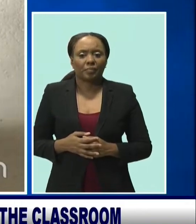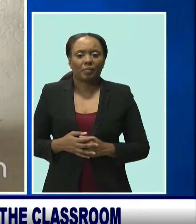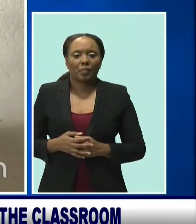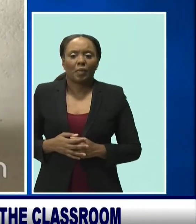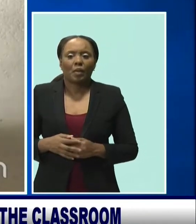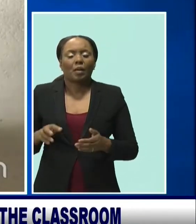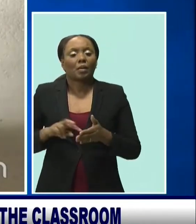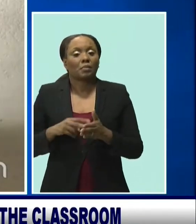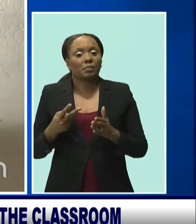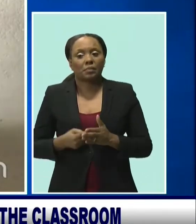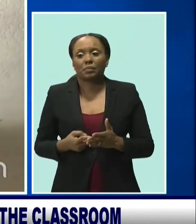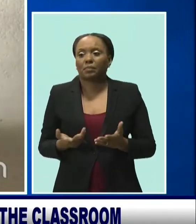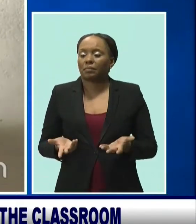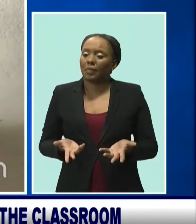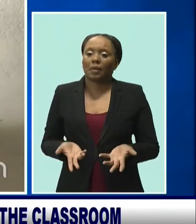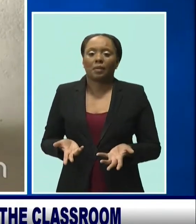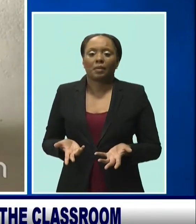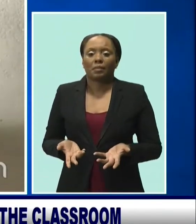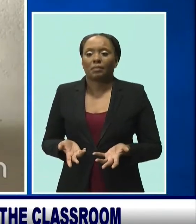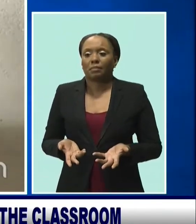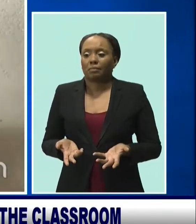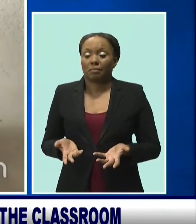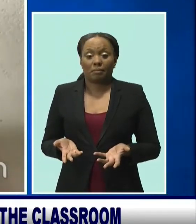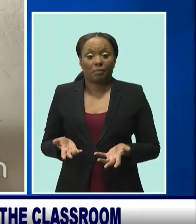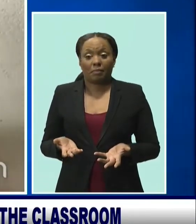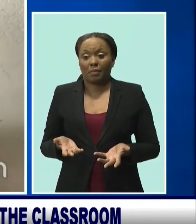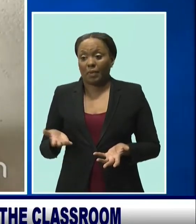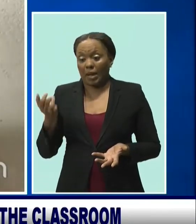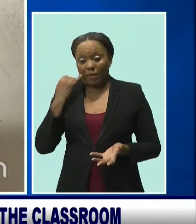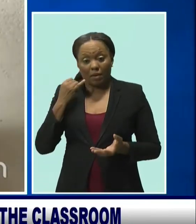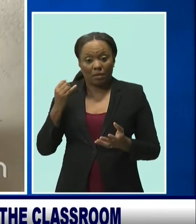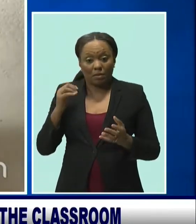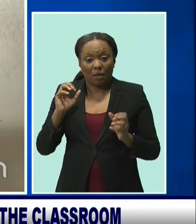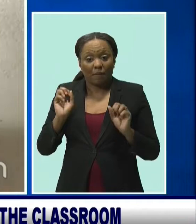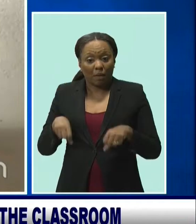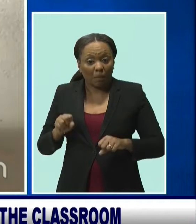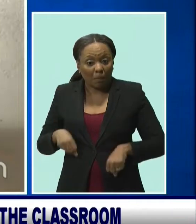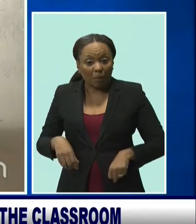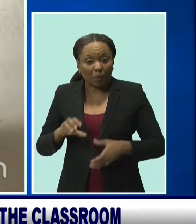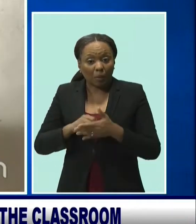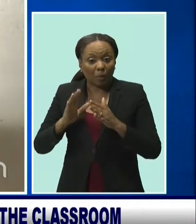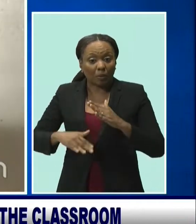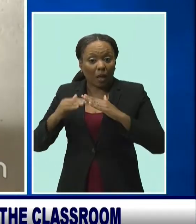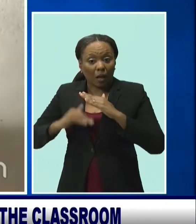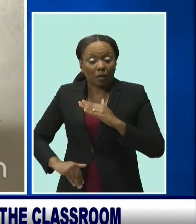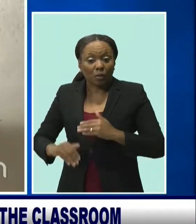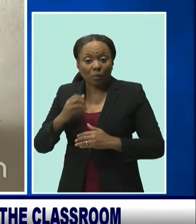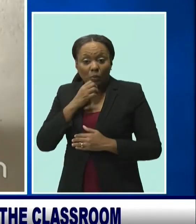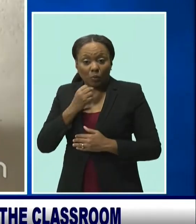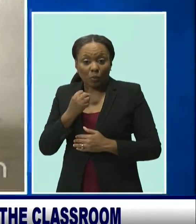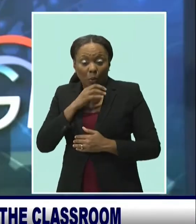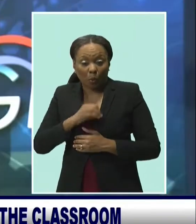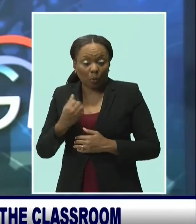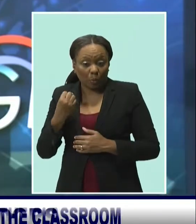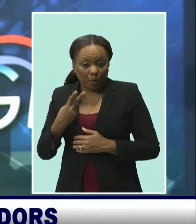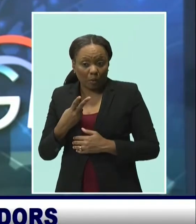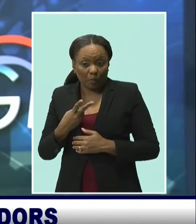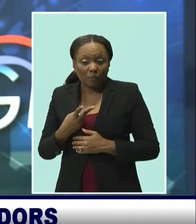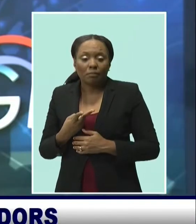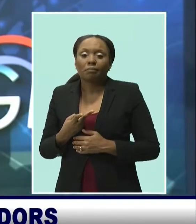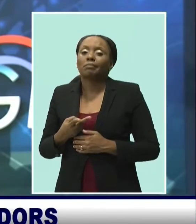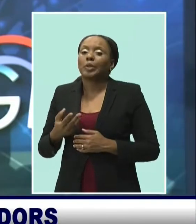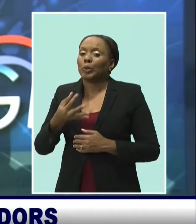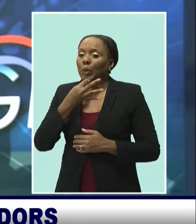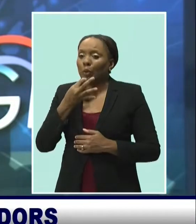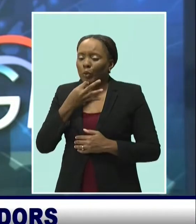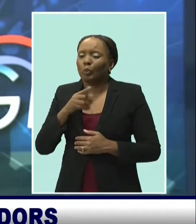to have the COVID-19 vaccine once it is available for students under 12 to be able to return to school. The